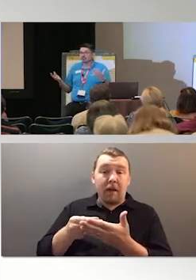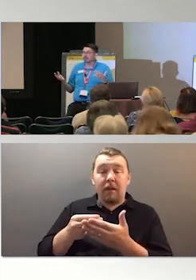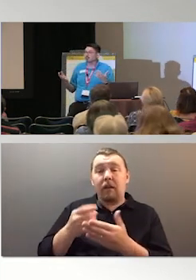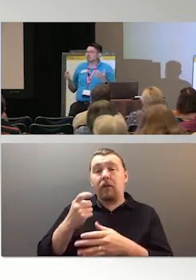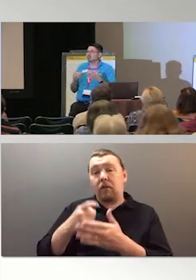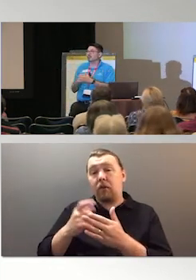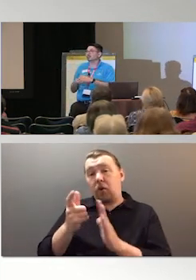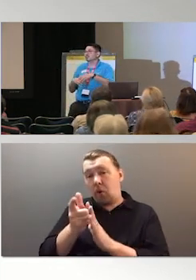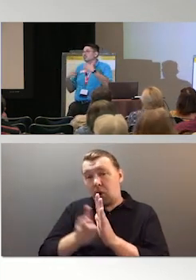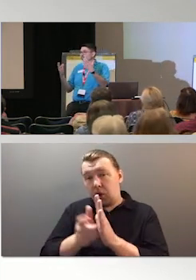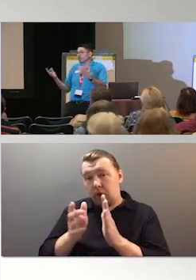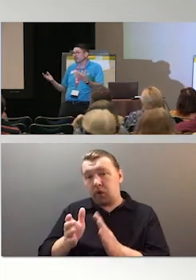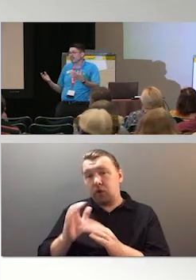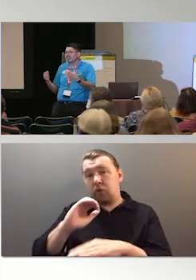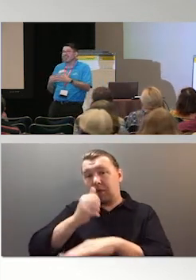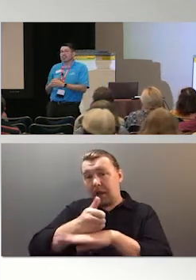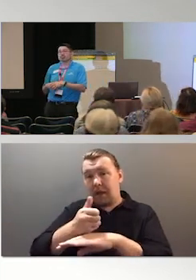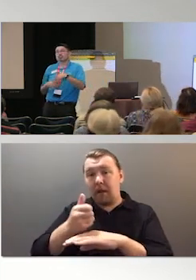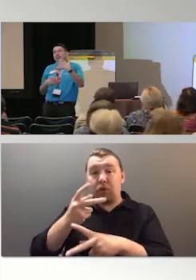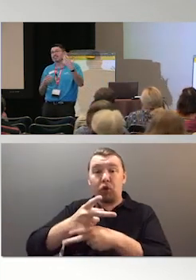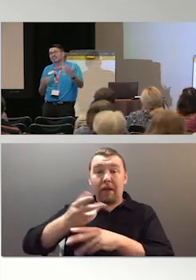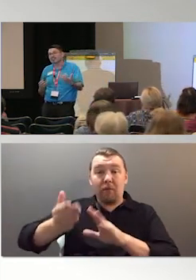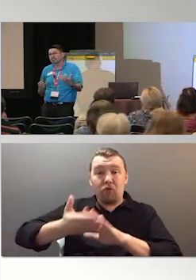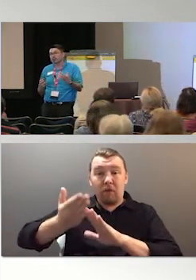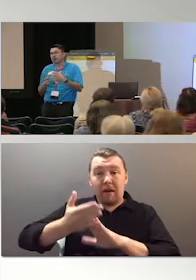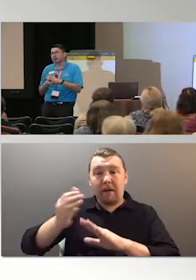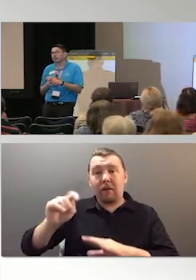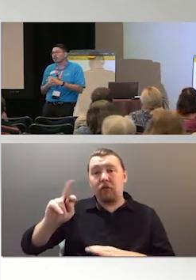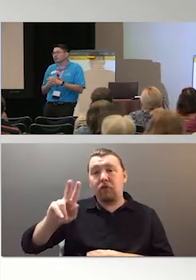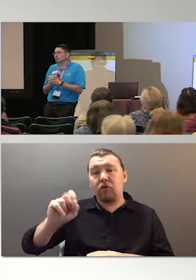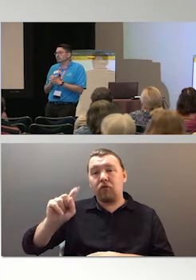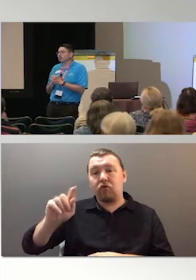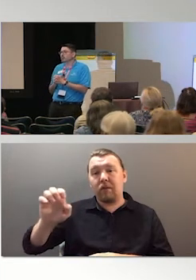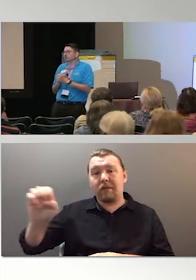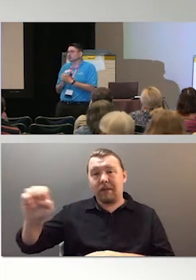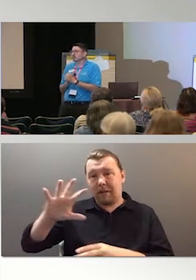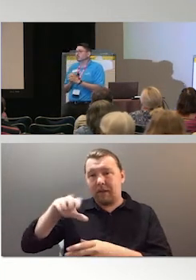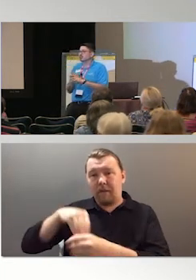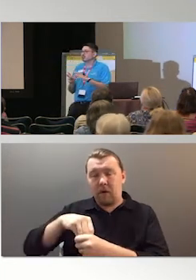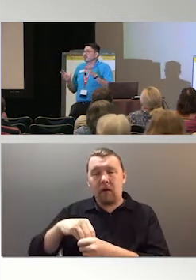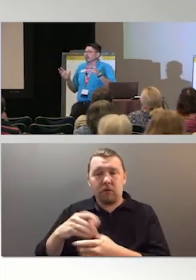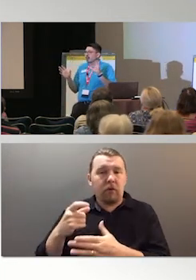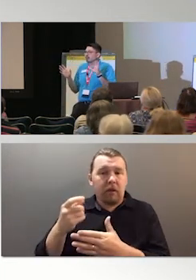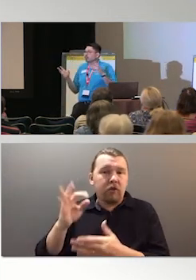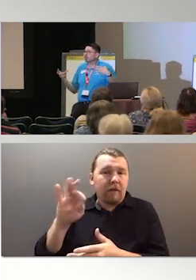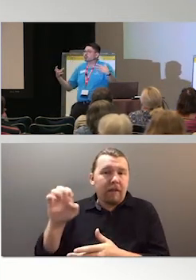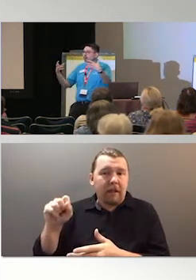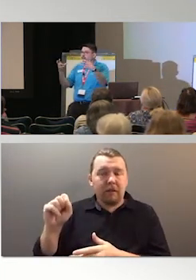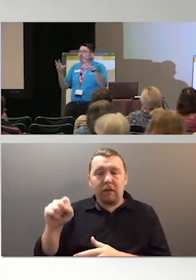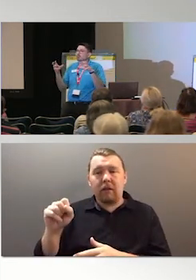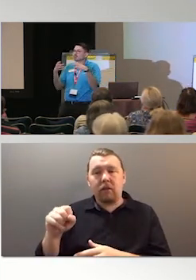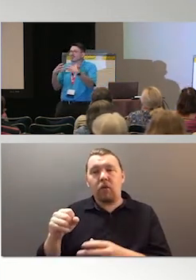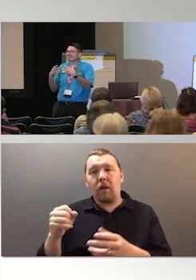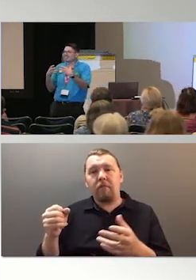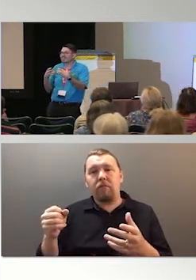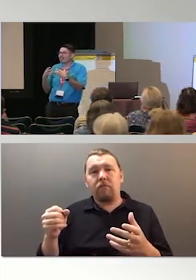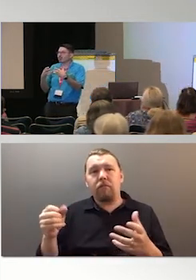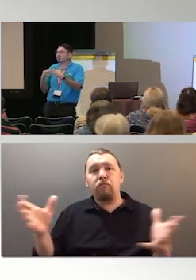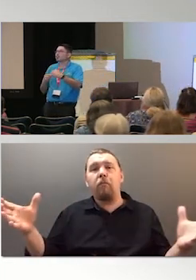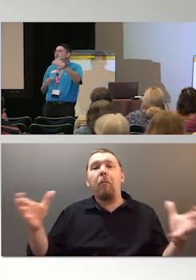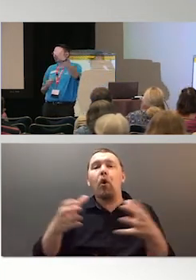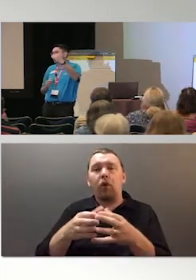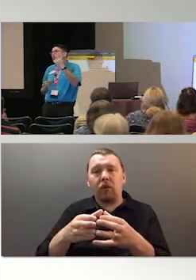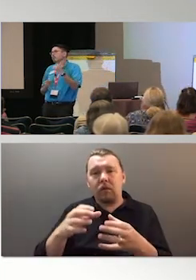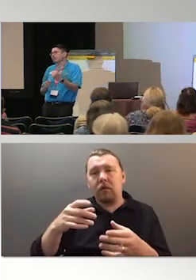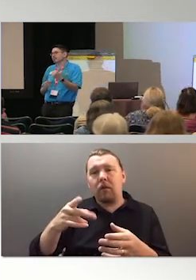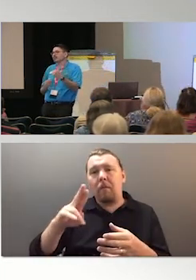to set up a trust, to keep it running. There's a trustee involved, and usually a pooled trust pools other people's money together